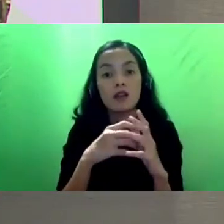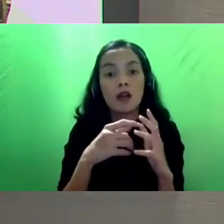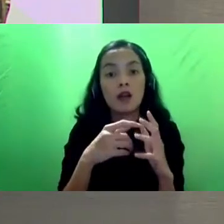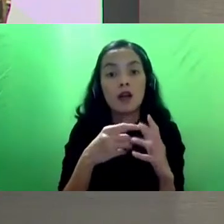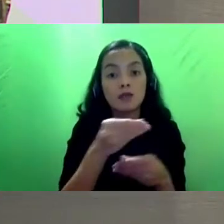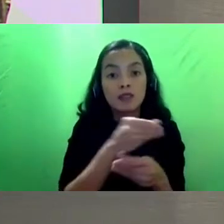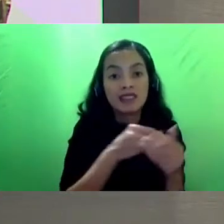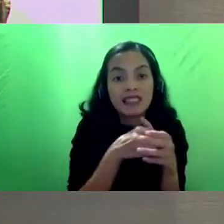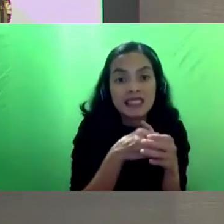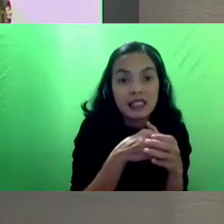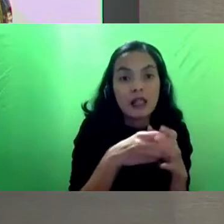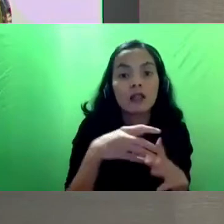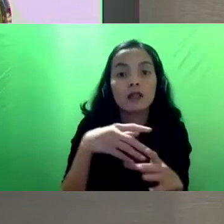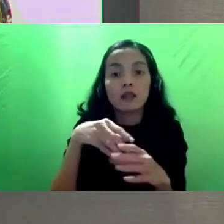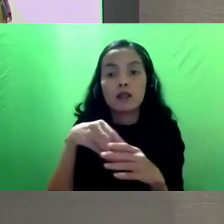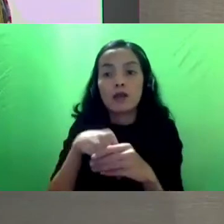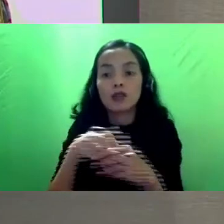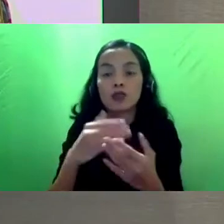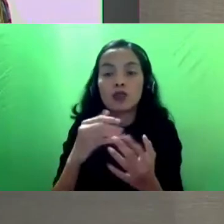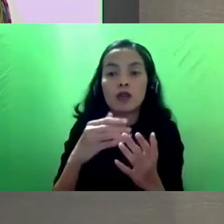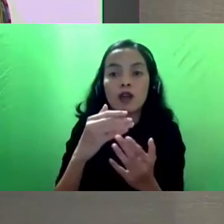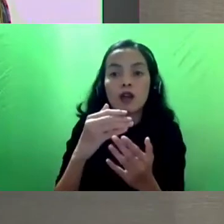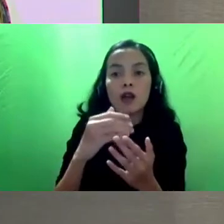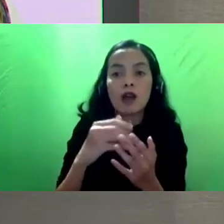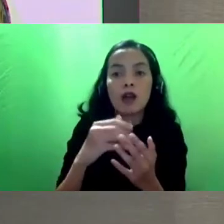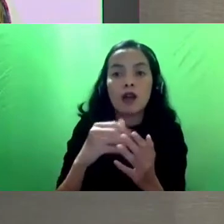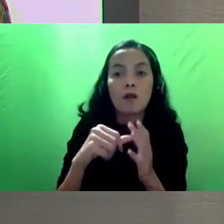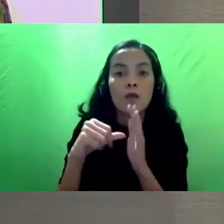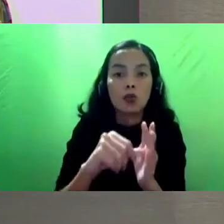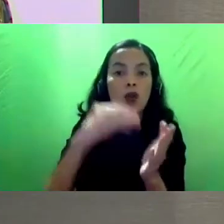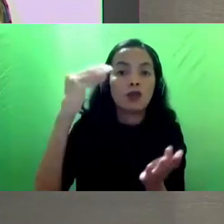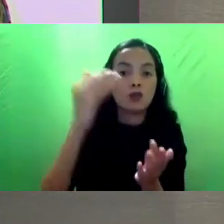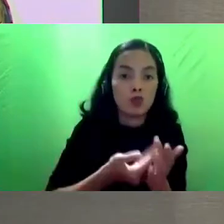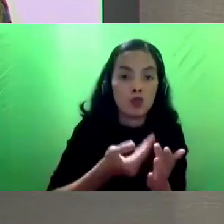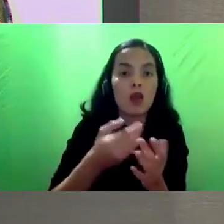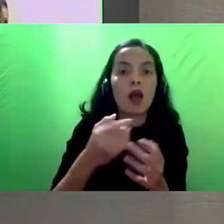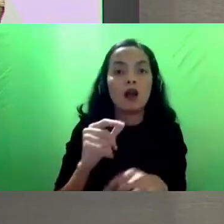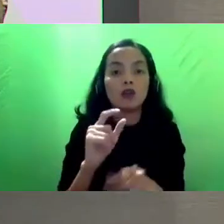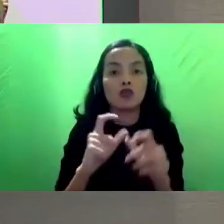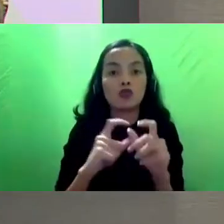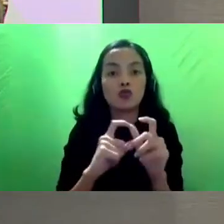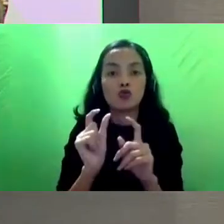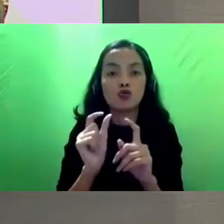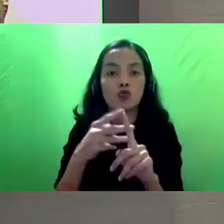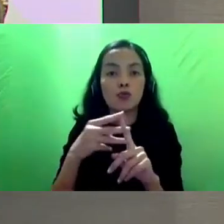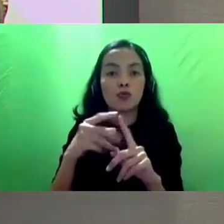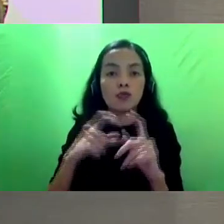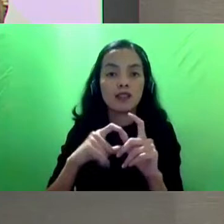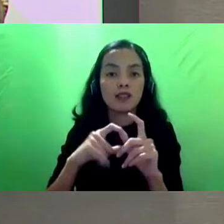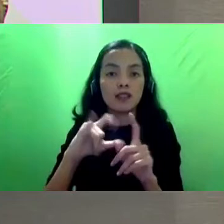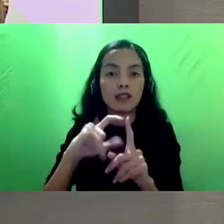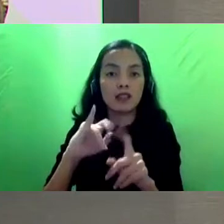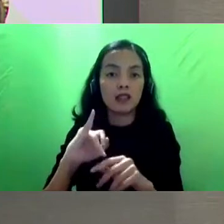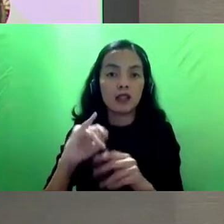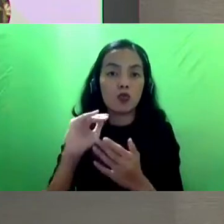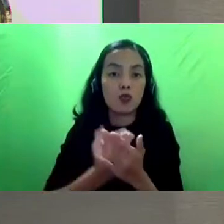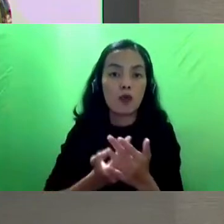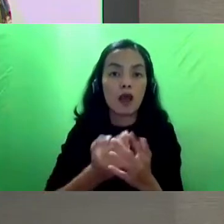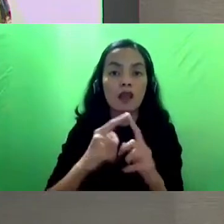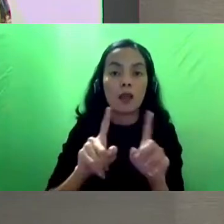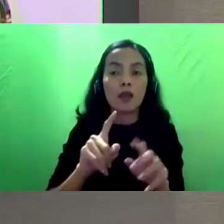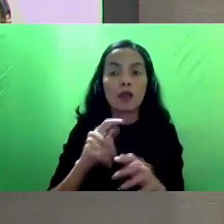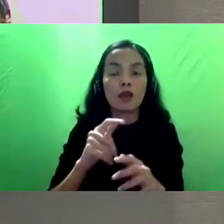subsidi upah. Yeah, but again, a more concerted, a more systematic effort need to be